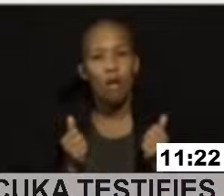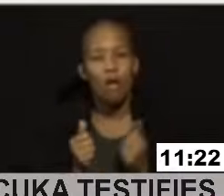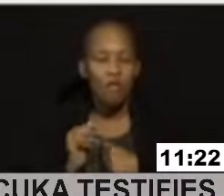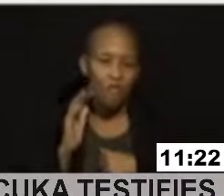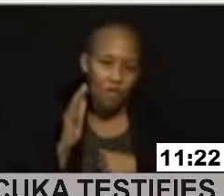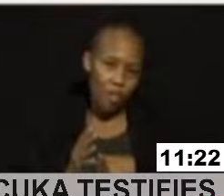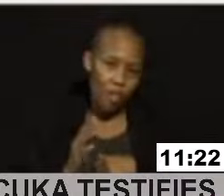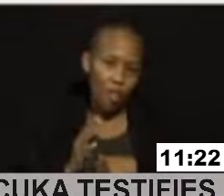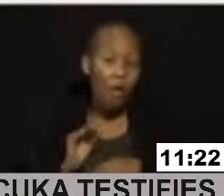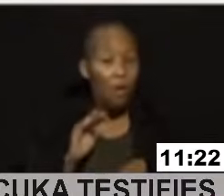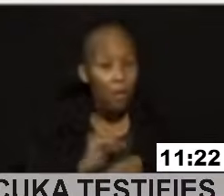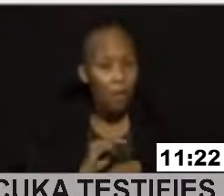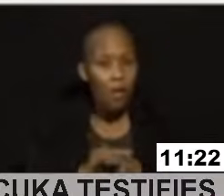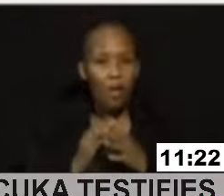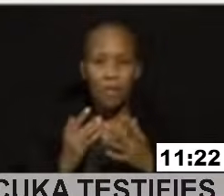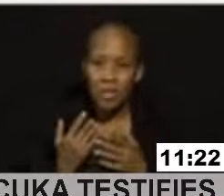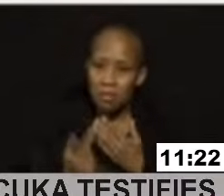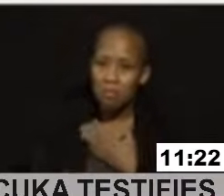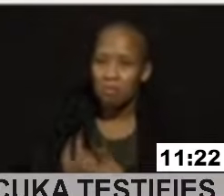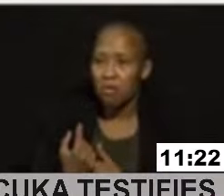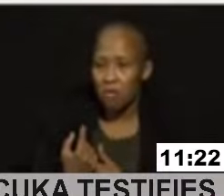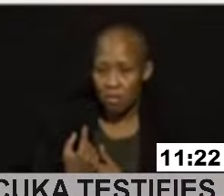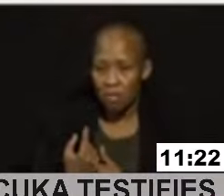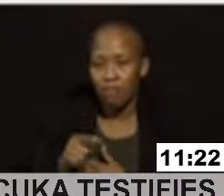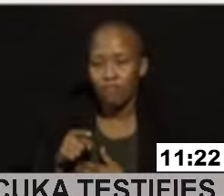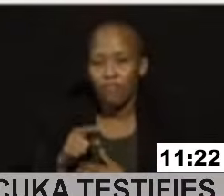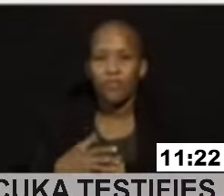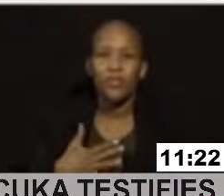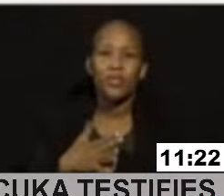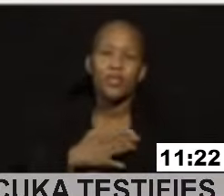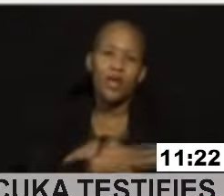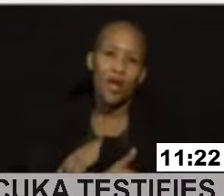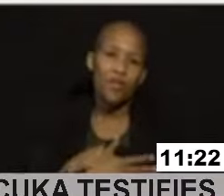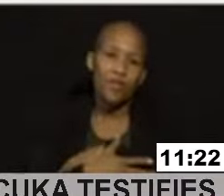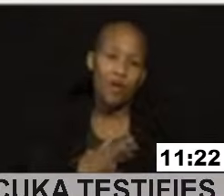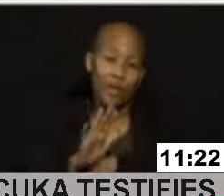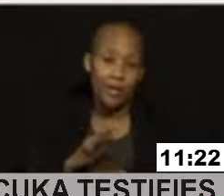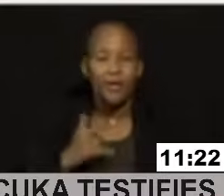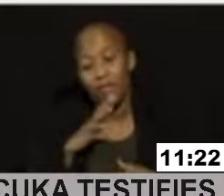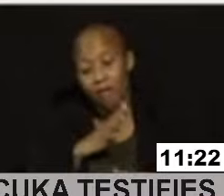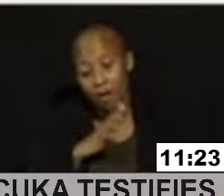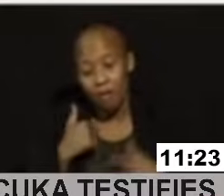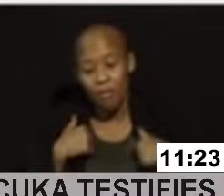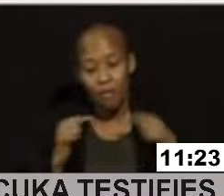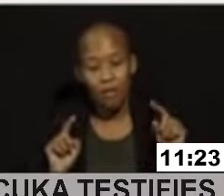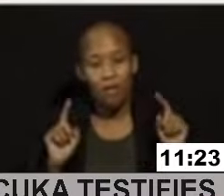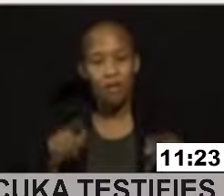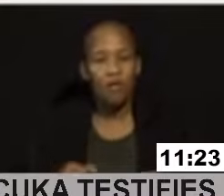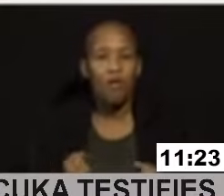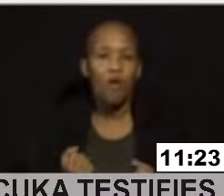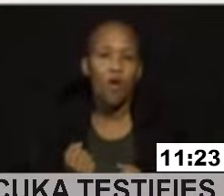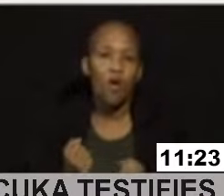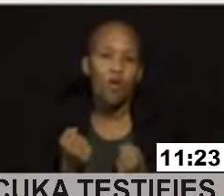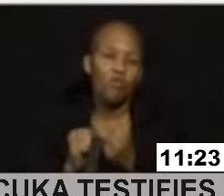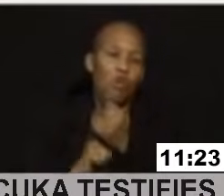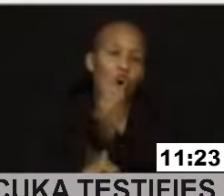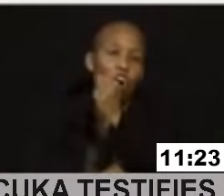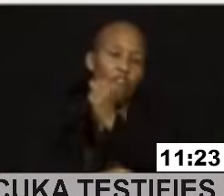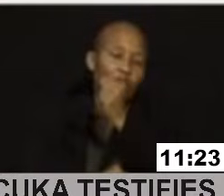time. And so I came into office literally with nothing.